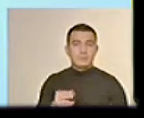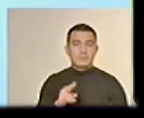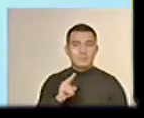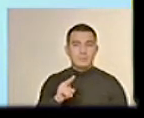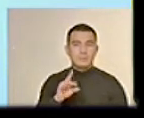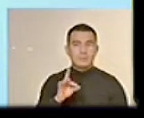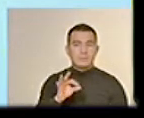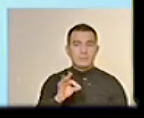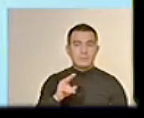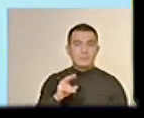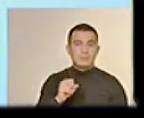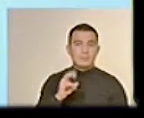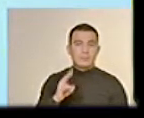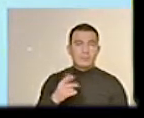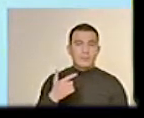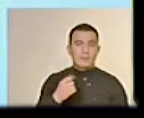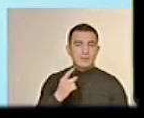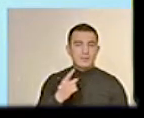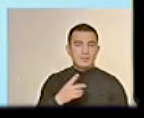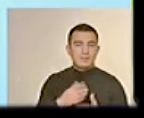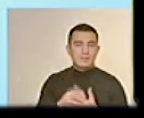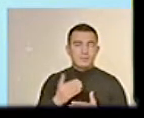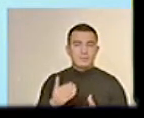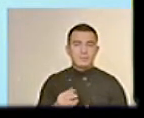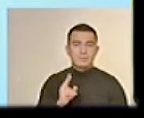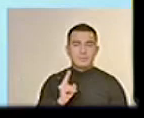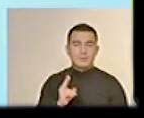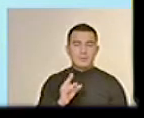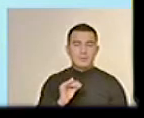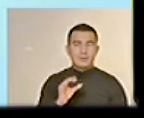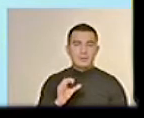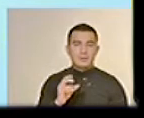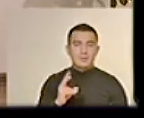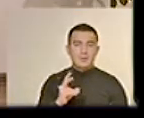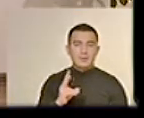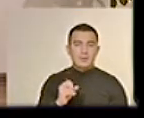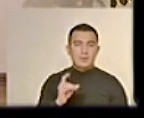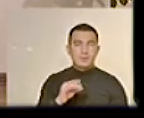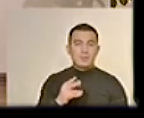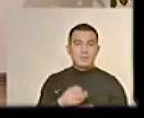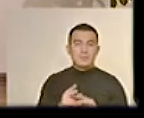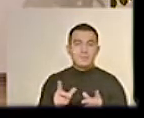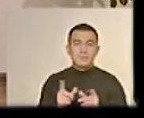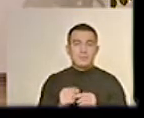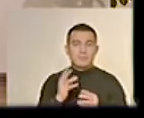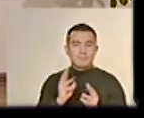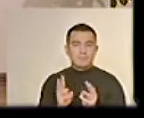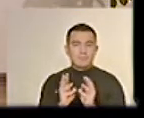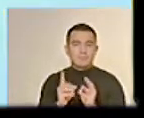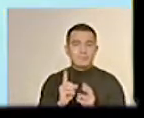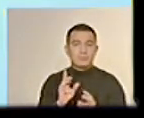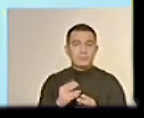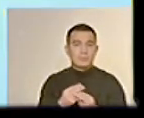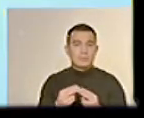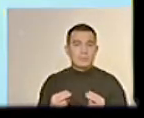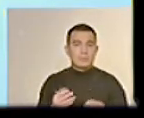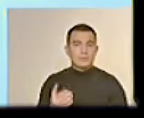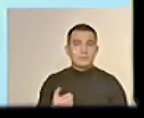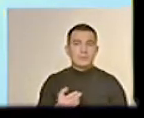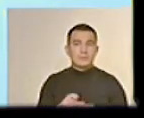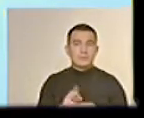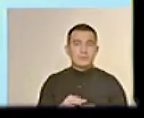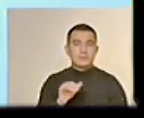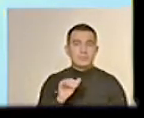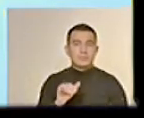propan gaz, ya'ni ushbu gaz kislorod ta'sirida yonganda nima hosil bo'ladi? Propan gazi yonganda dastlab